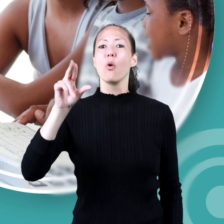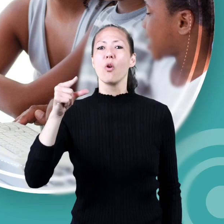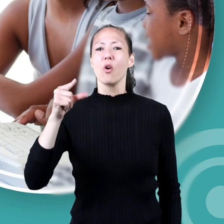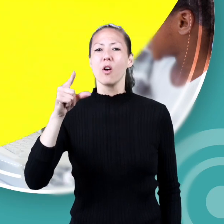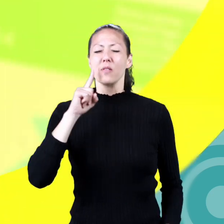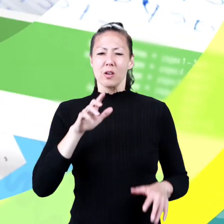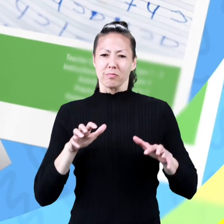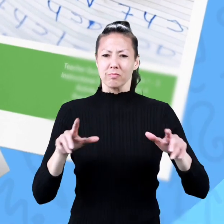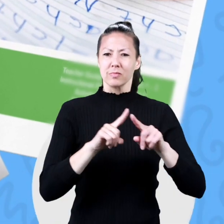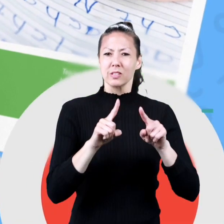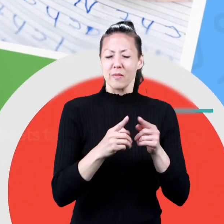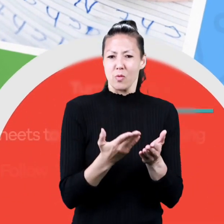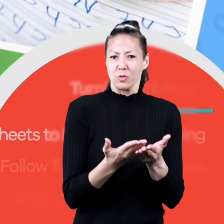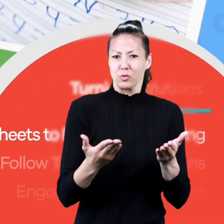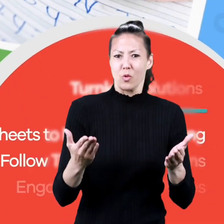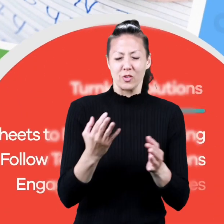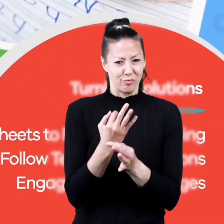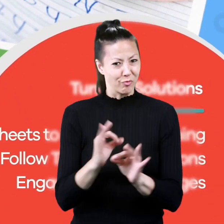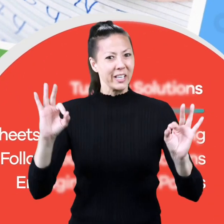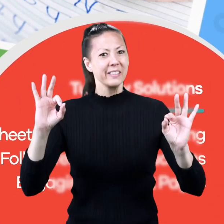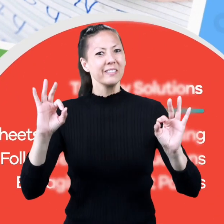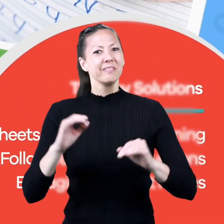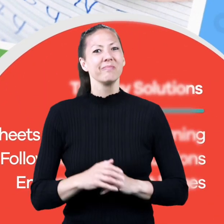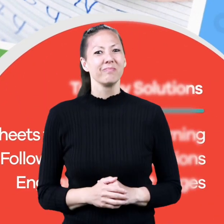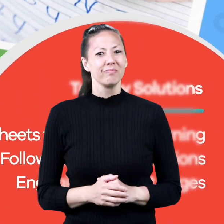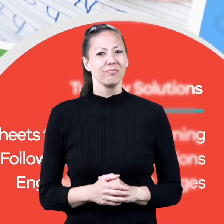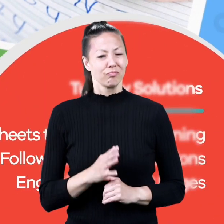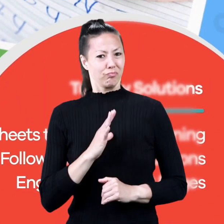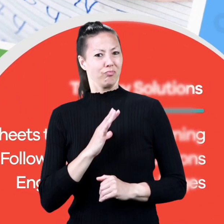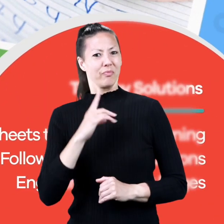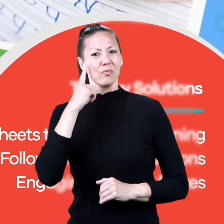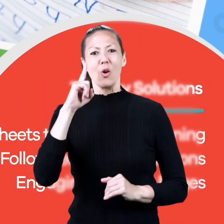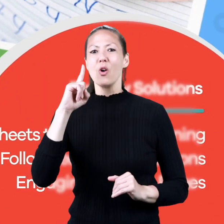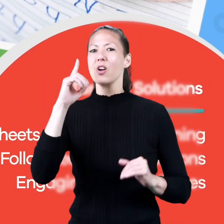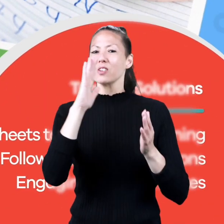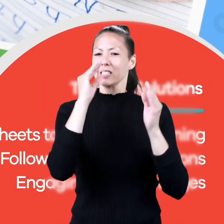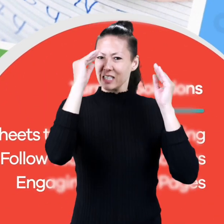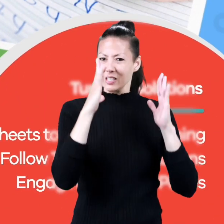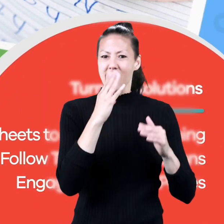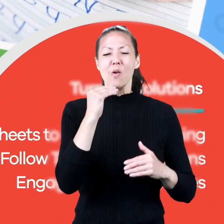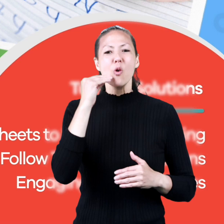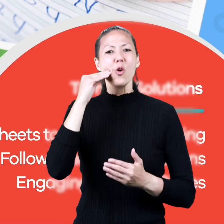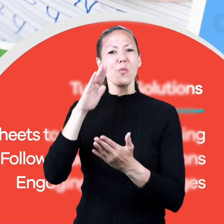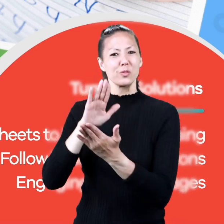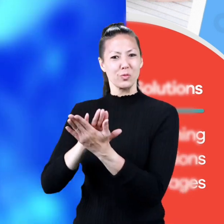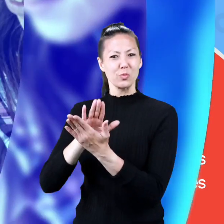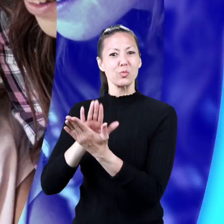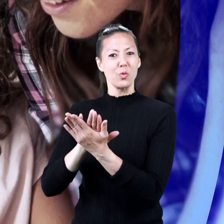free resources and turnkey solutions for teachers and homeschoolers.